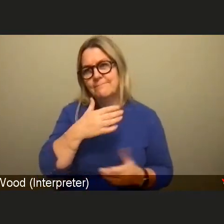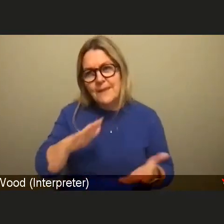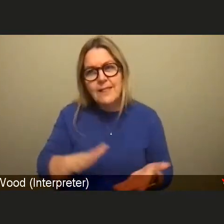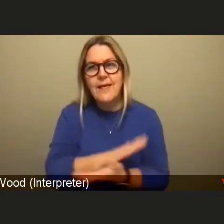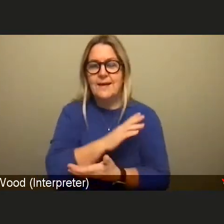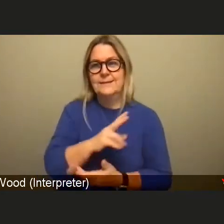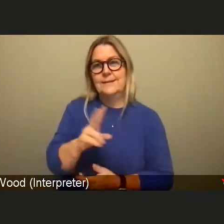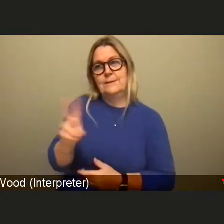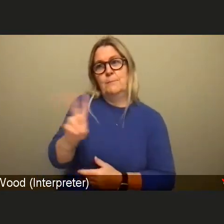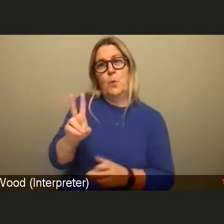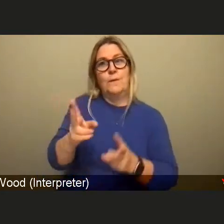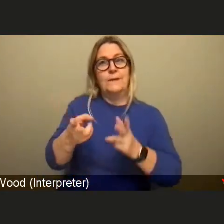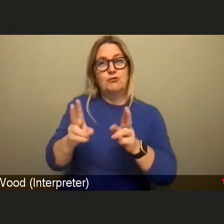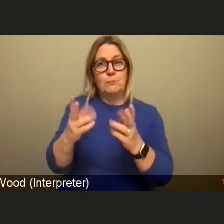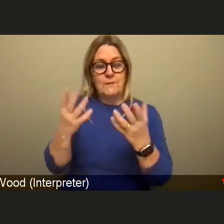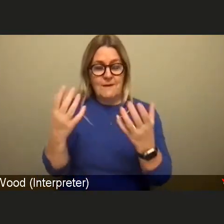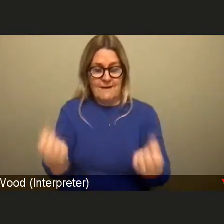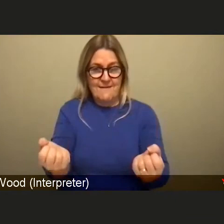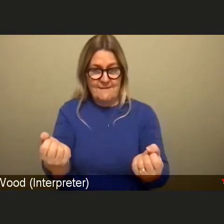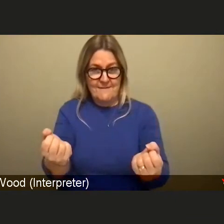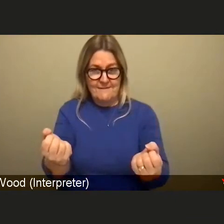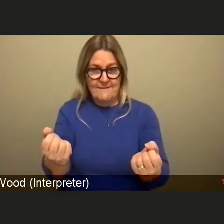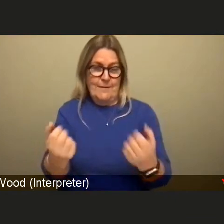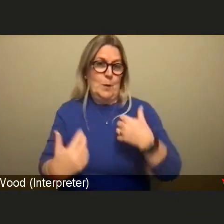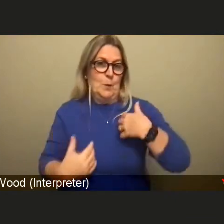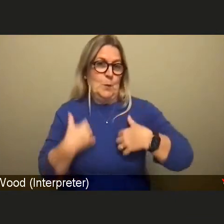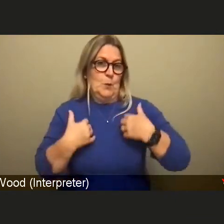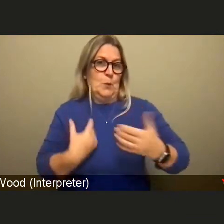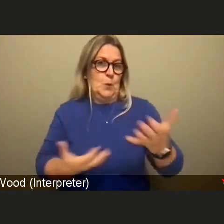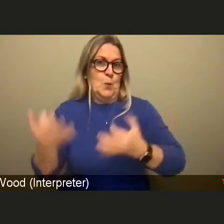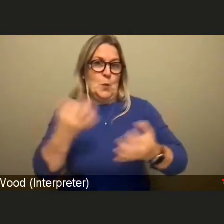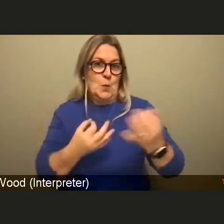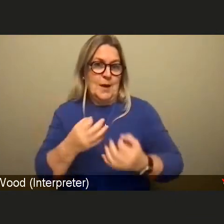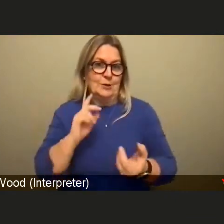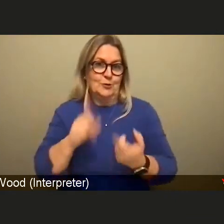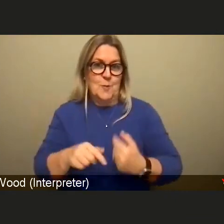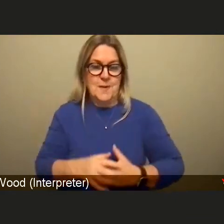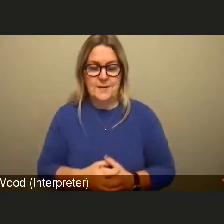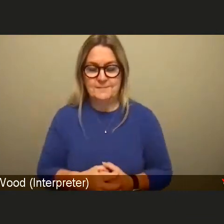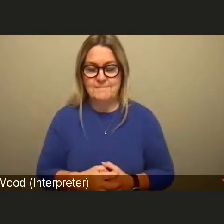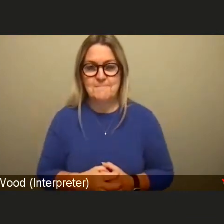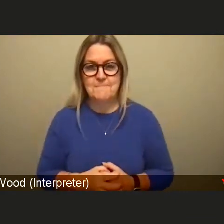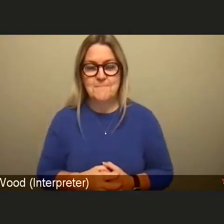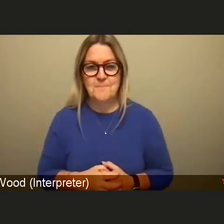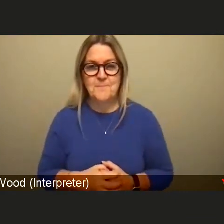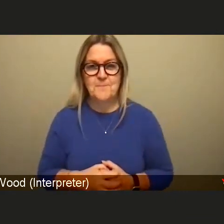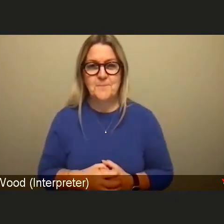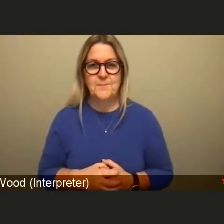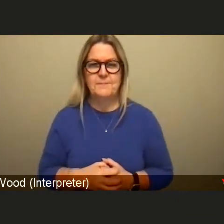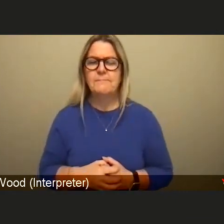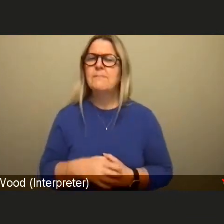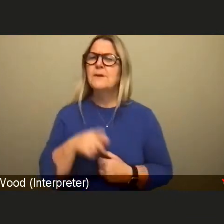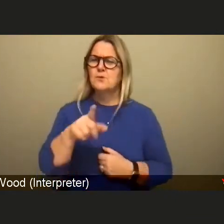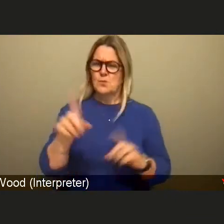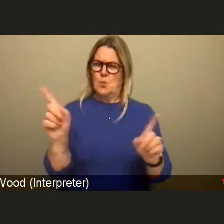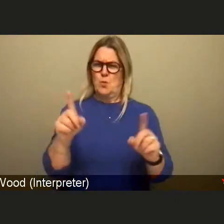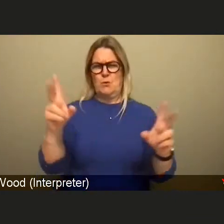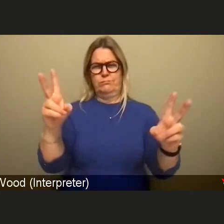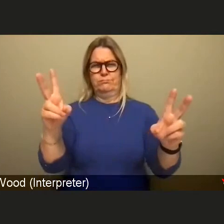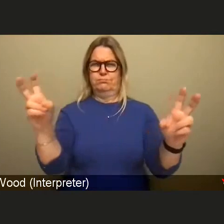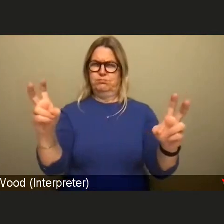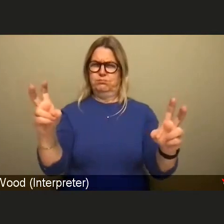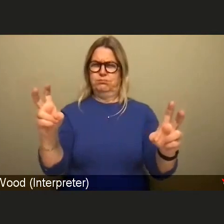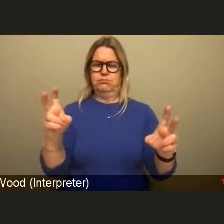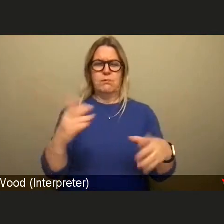for today's event and look forward to receiving questions and comments. So what exactly does